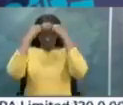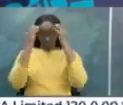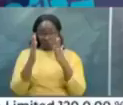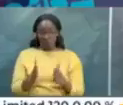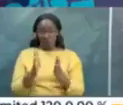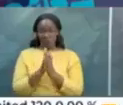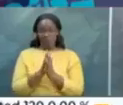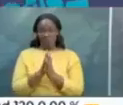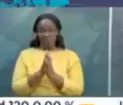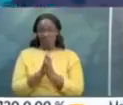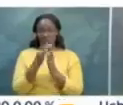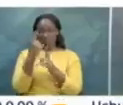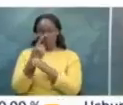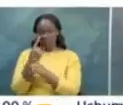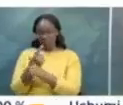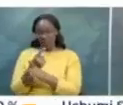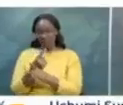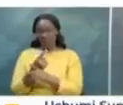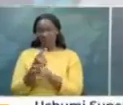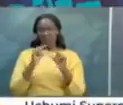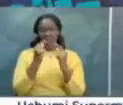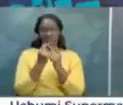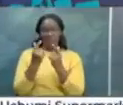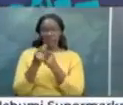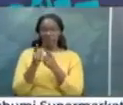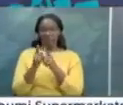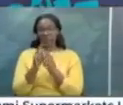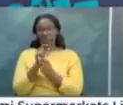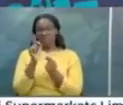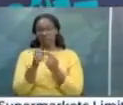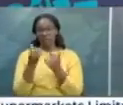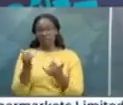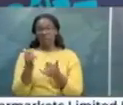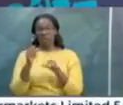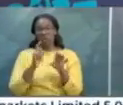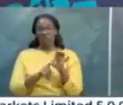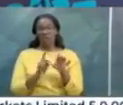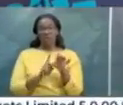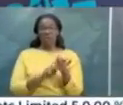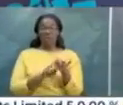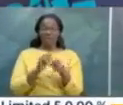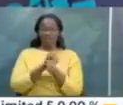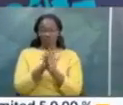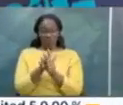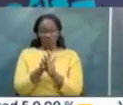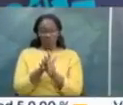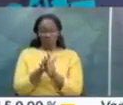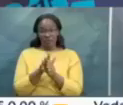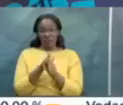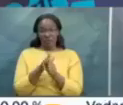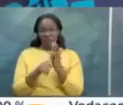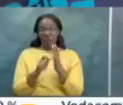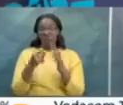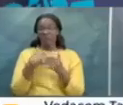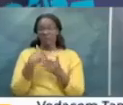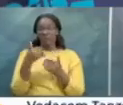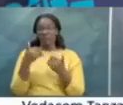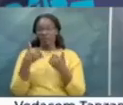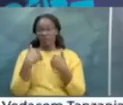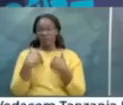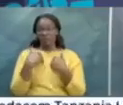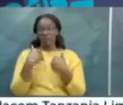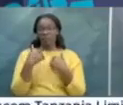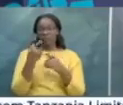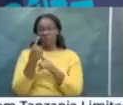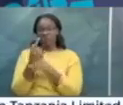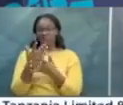the respective guidance in mind, especially now during the COVID-19 season. This pack engages the learner creatively as they